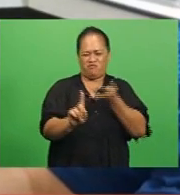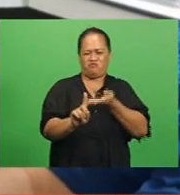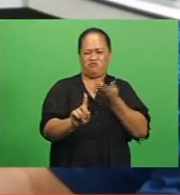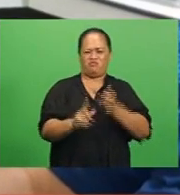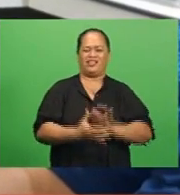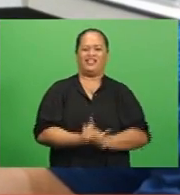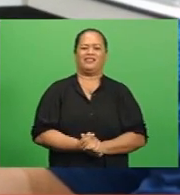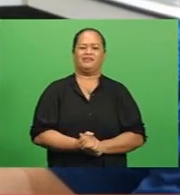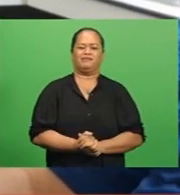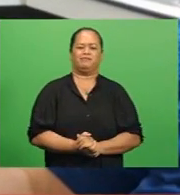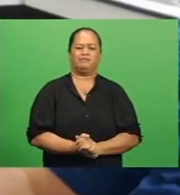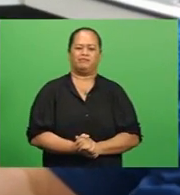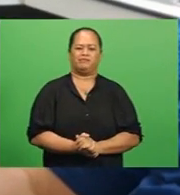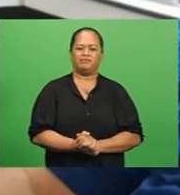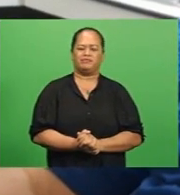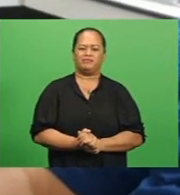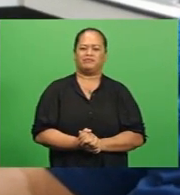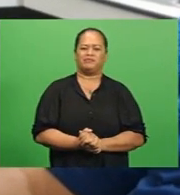young team.